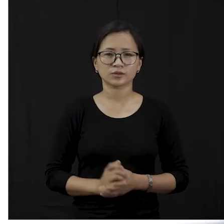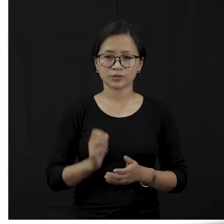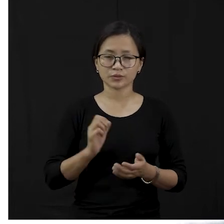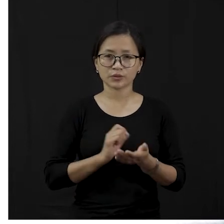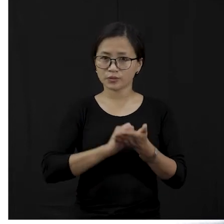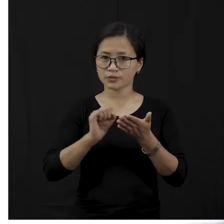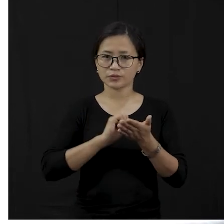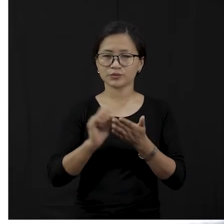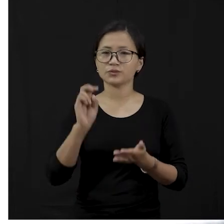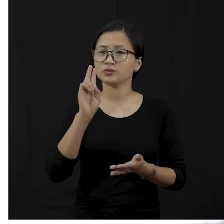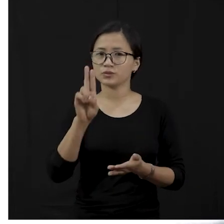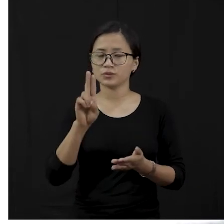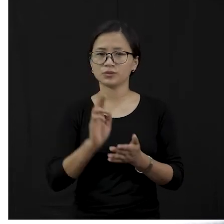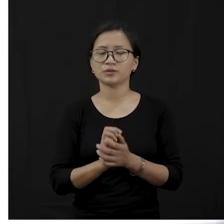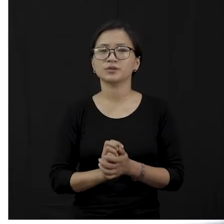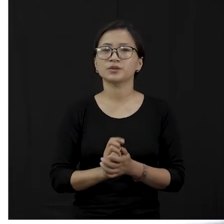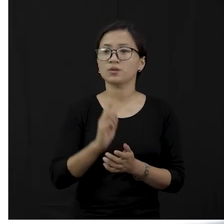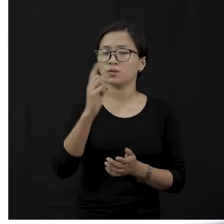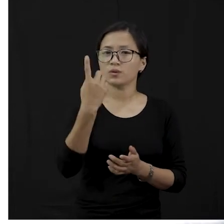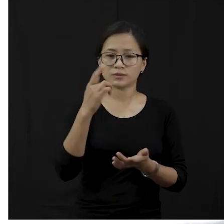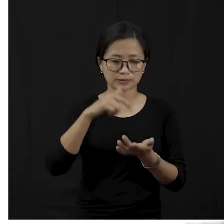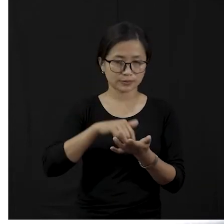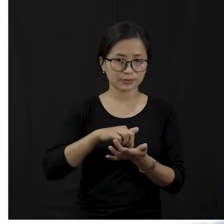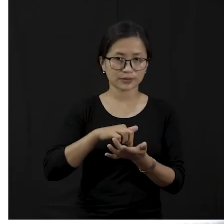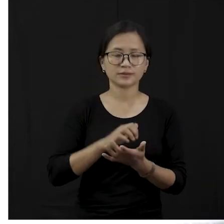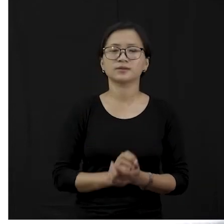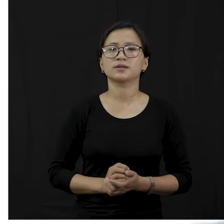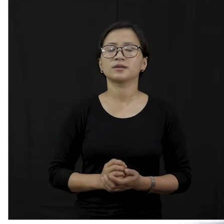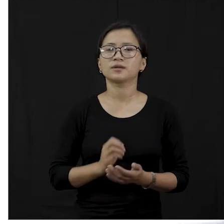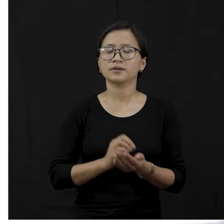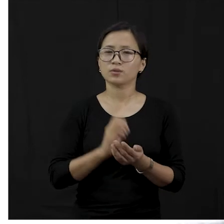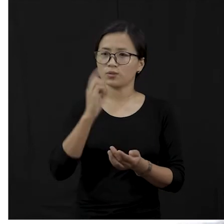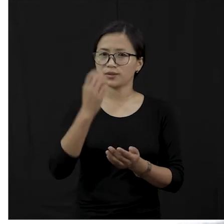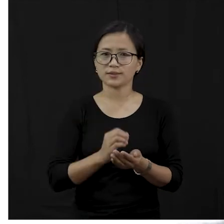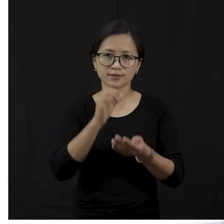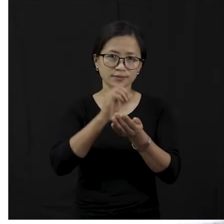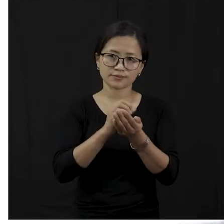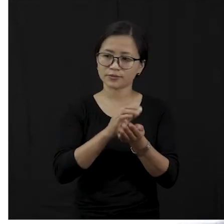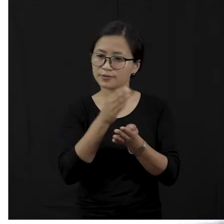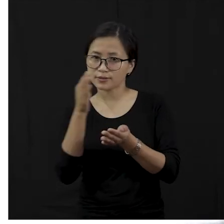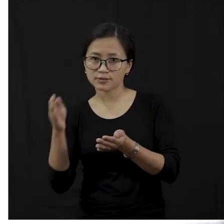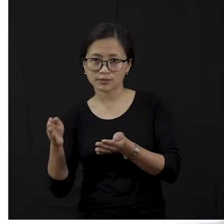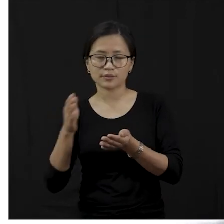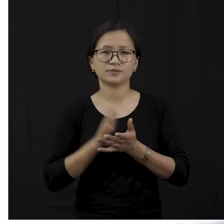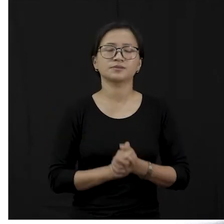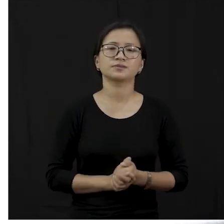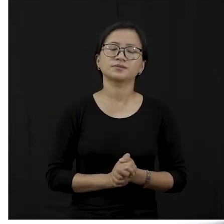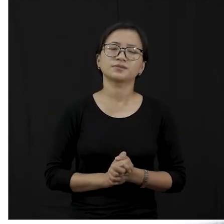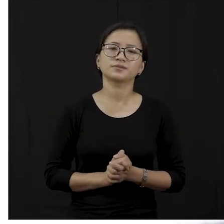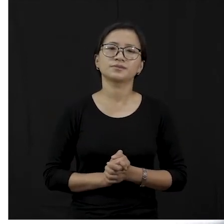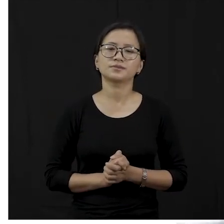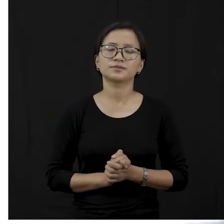write the 2 in ones place and the 1 as remainder. 1 in tens place.